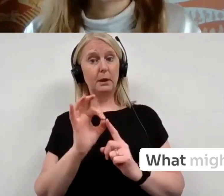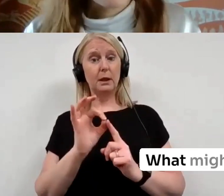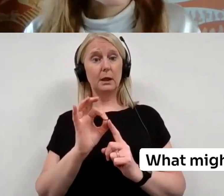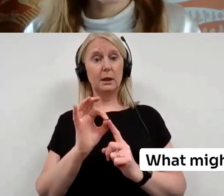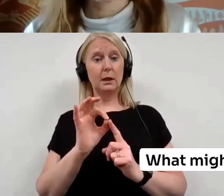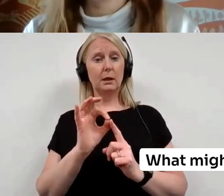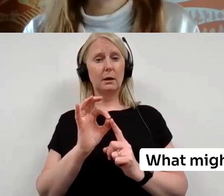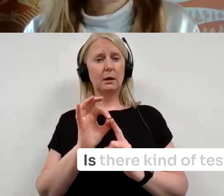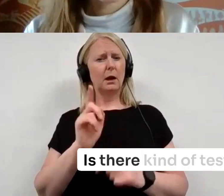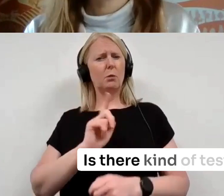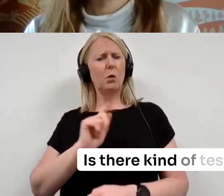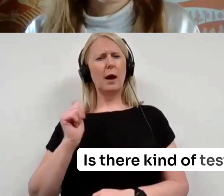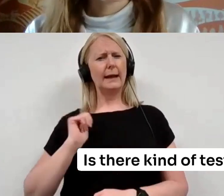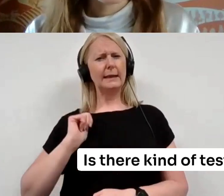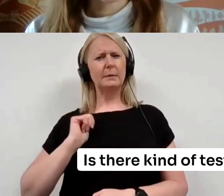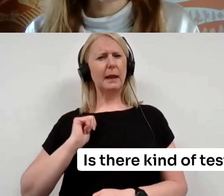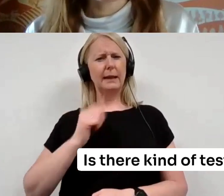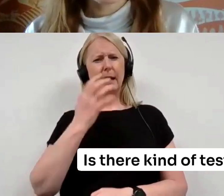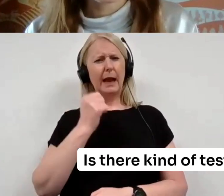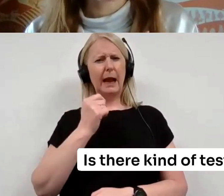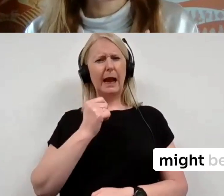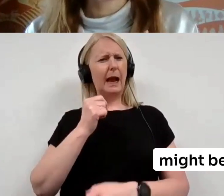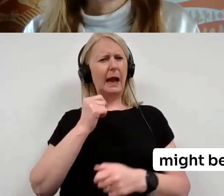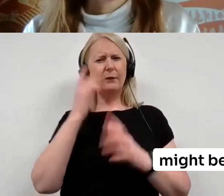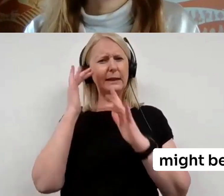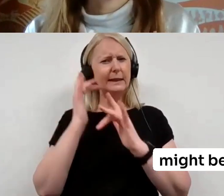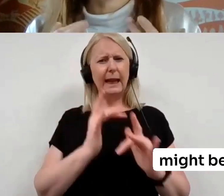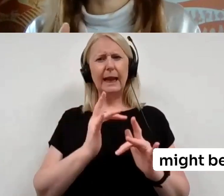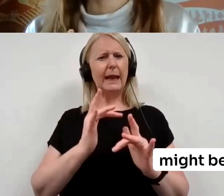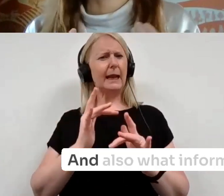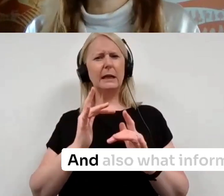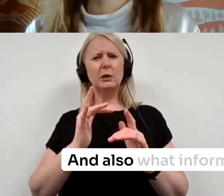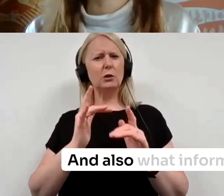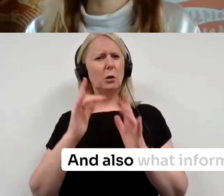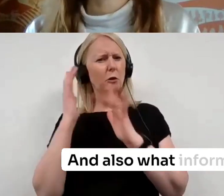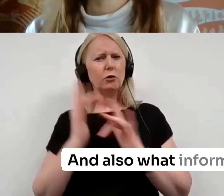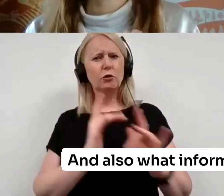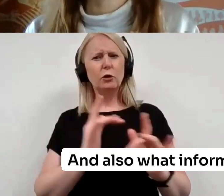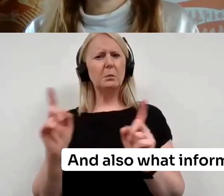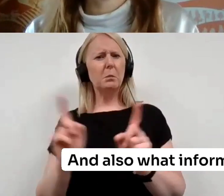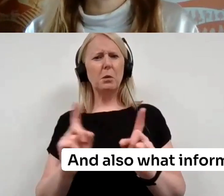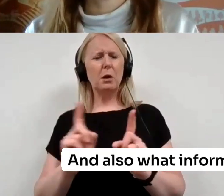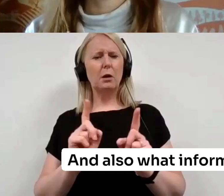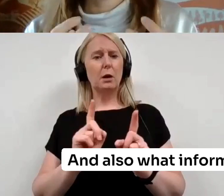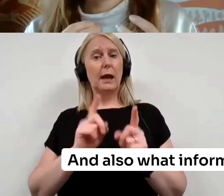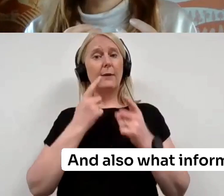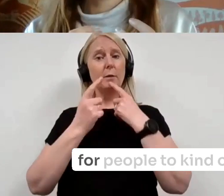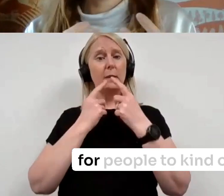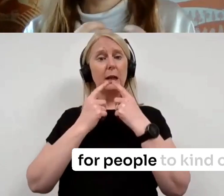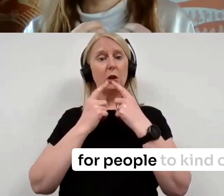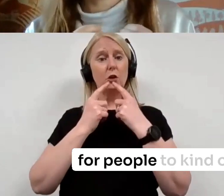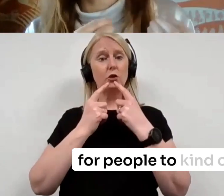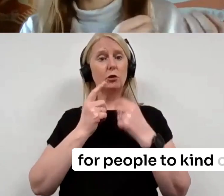What might they expect? Is there kind of tests or examinations that might be carried out? And also, what information would it be